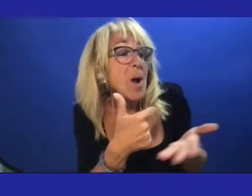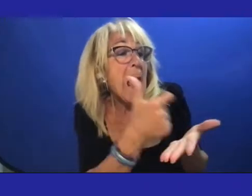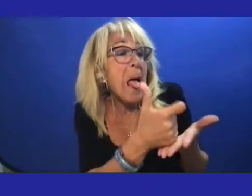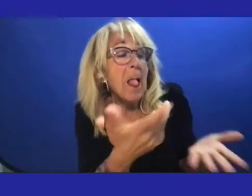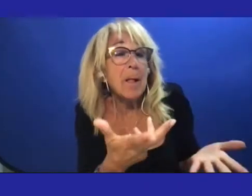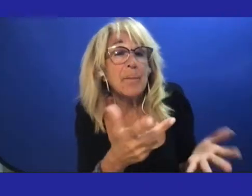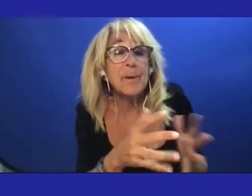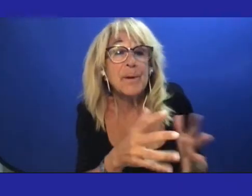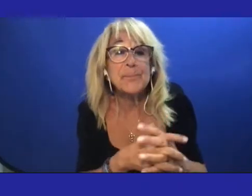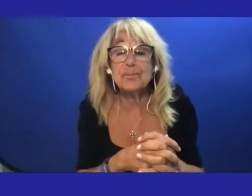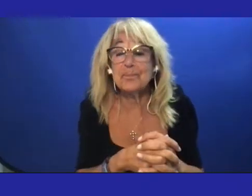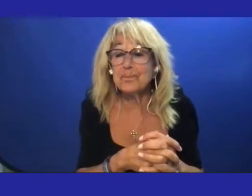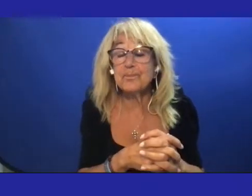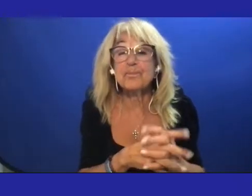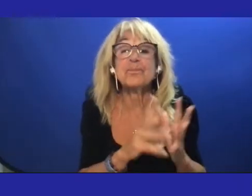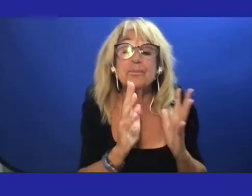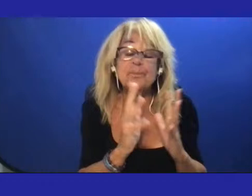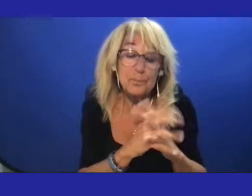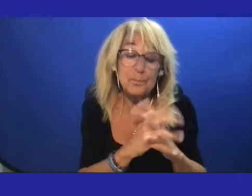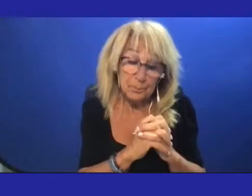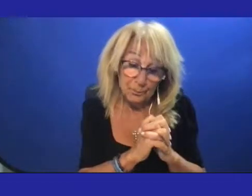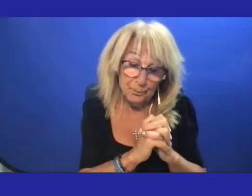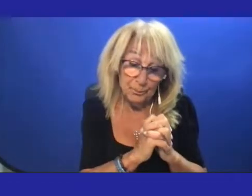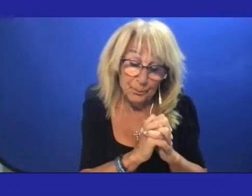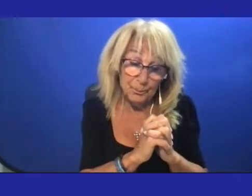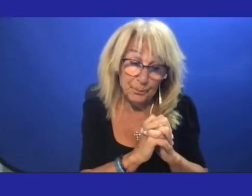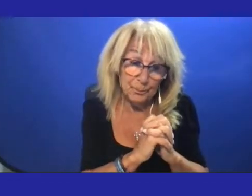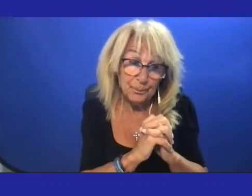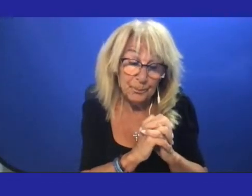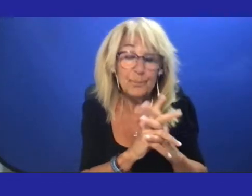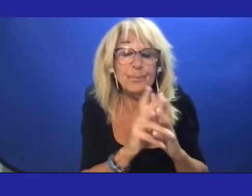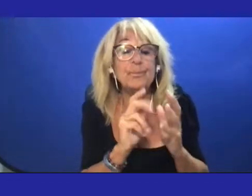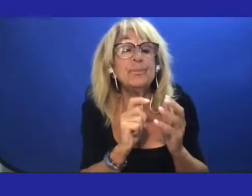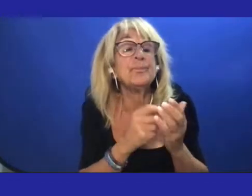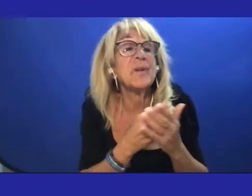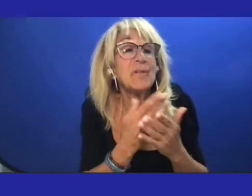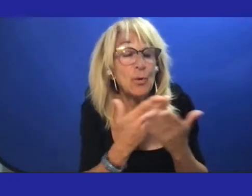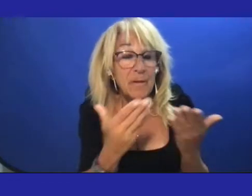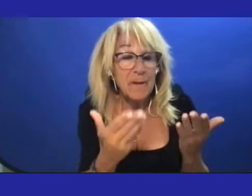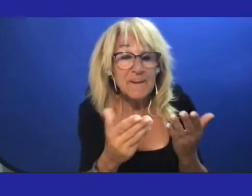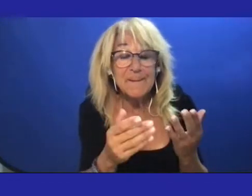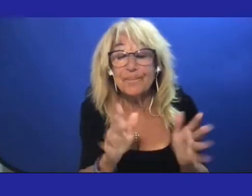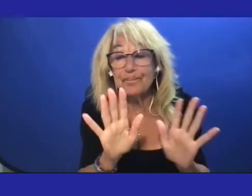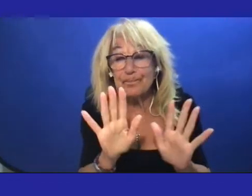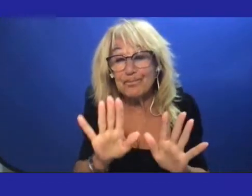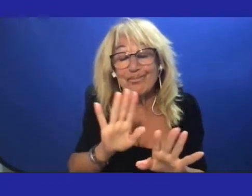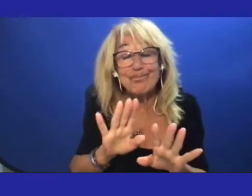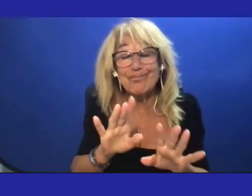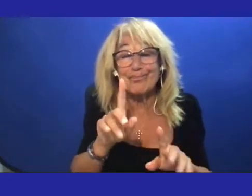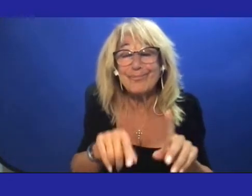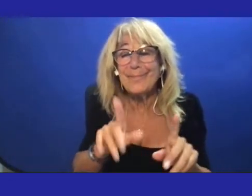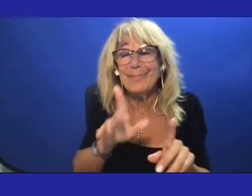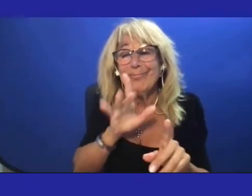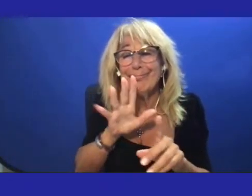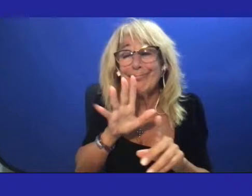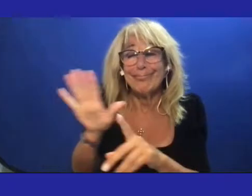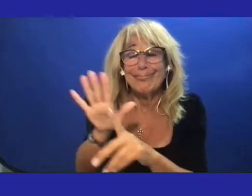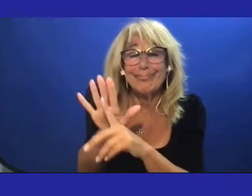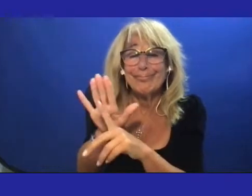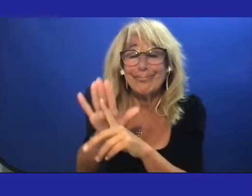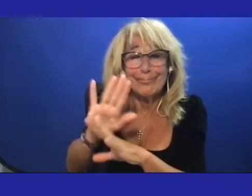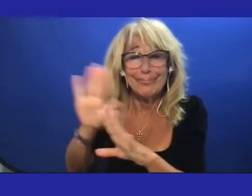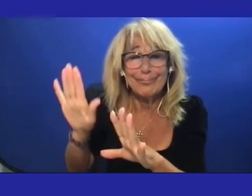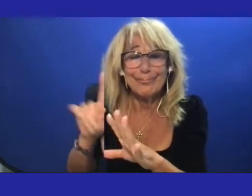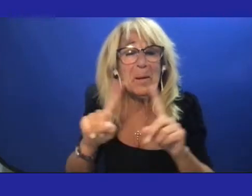So there are a few factors to it. I can't really speak on their behalf, but yes, supporting